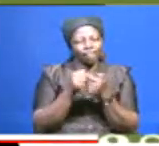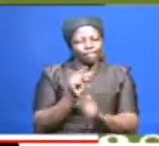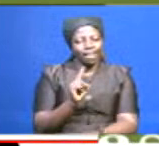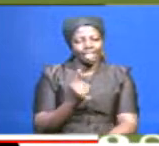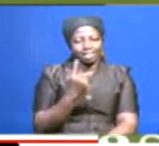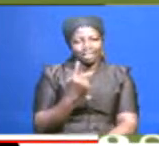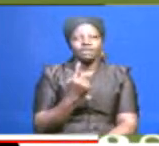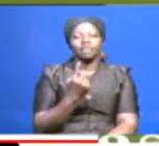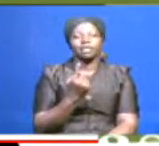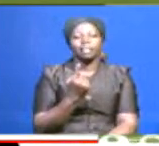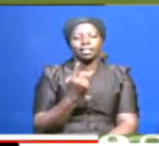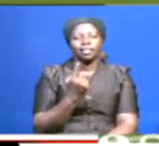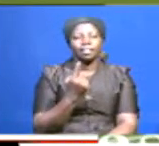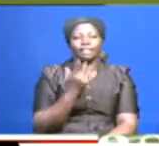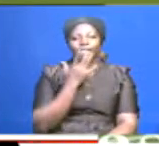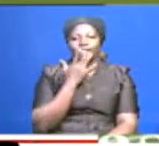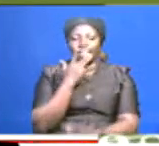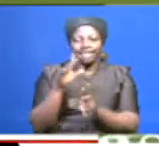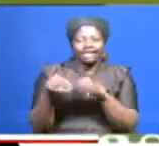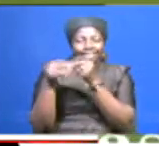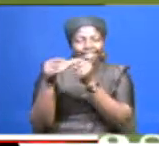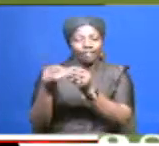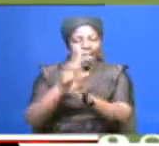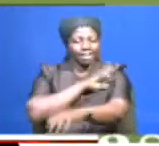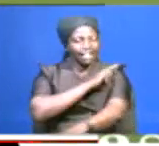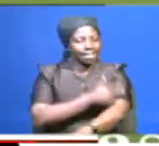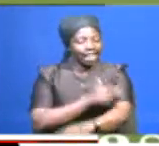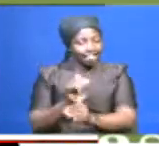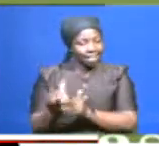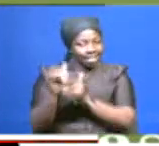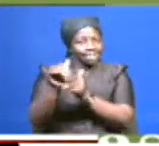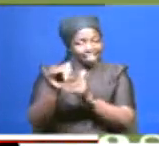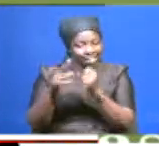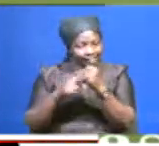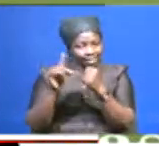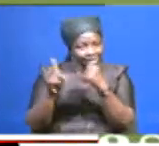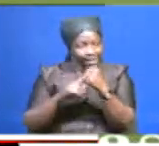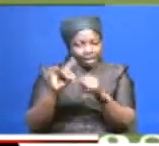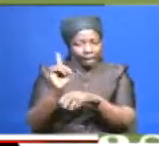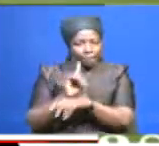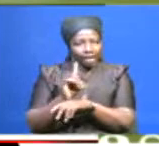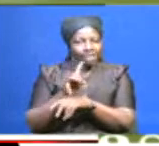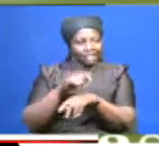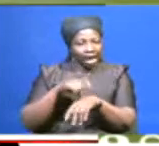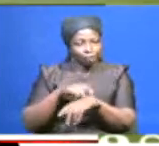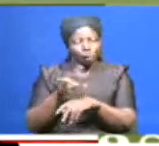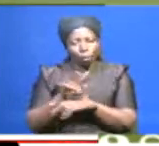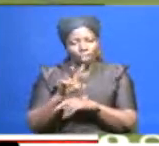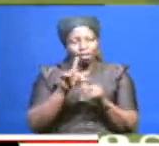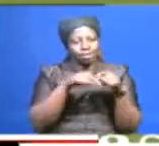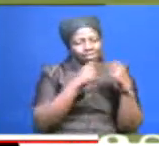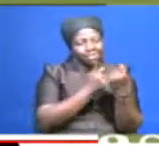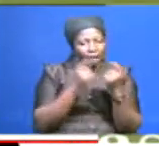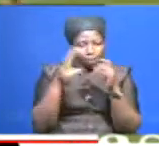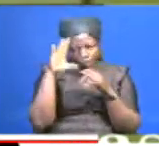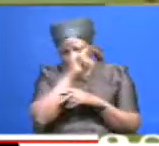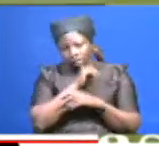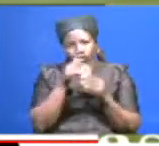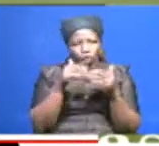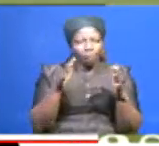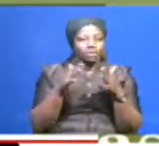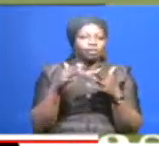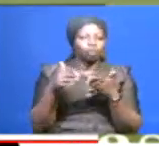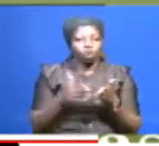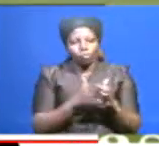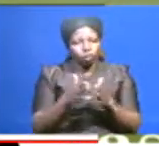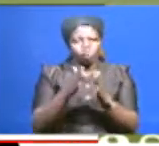Favour Daniel gave Nigeria the lead in the 76th minute after both teams missed open chances in the first half, forcing a goalless half-time draw.